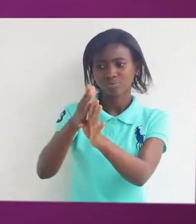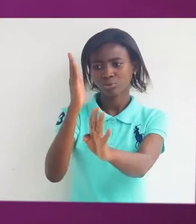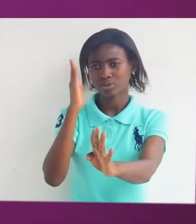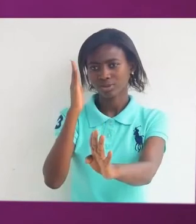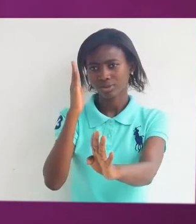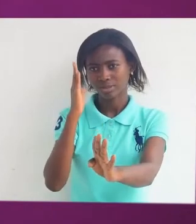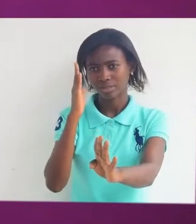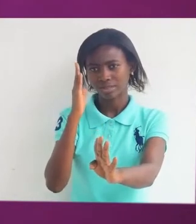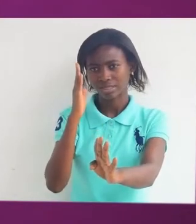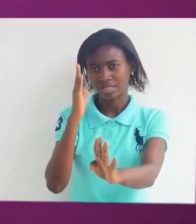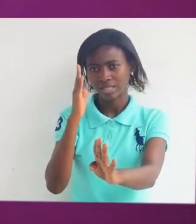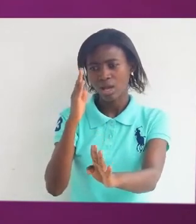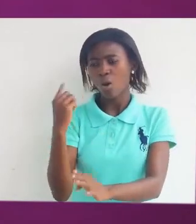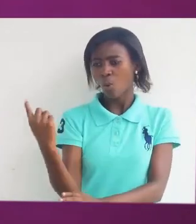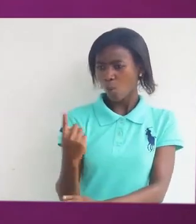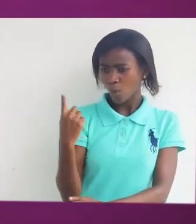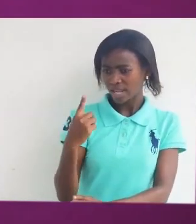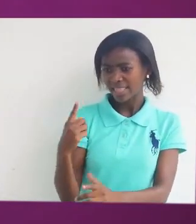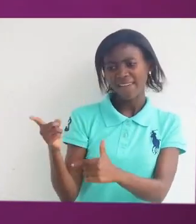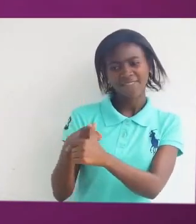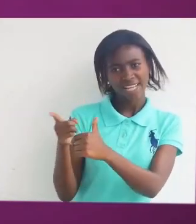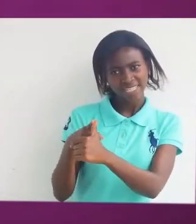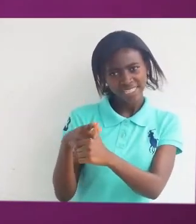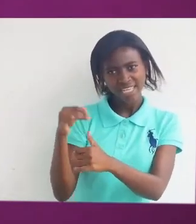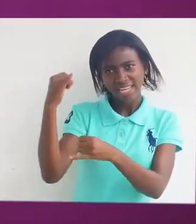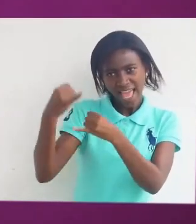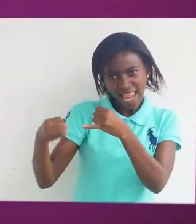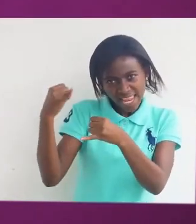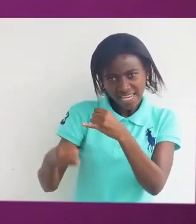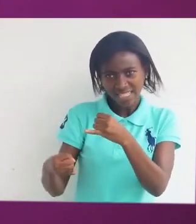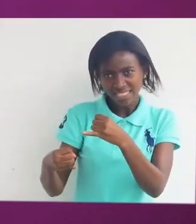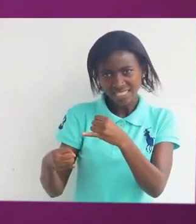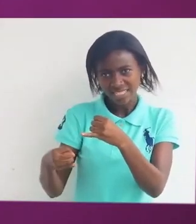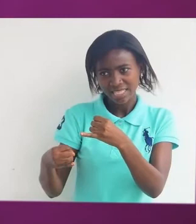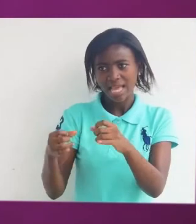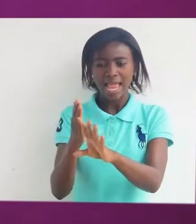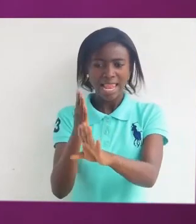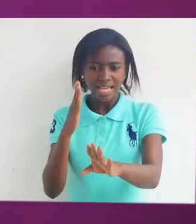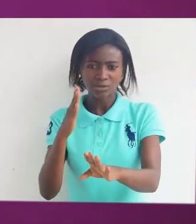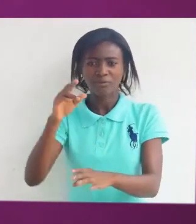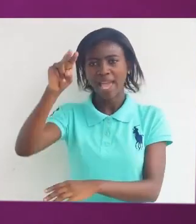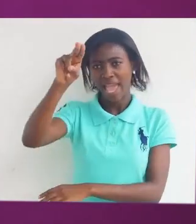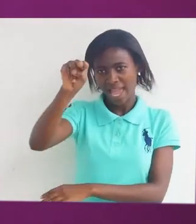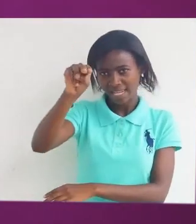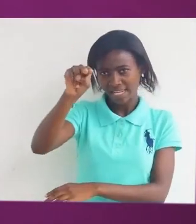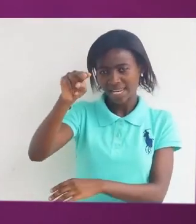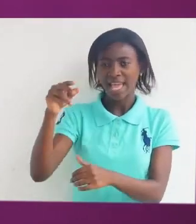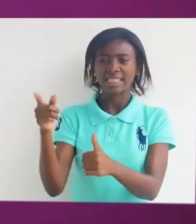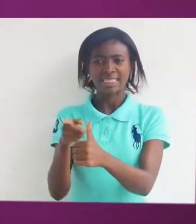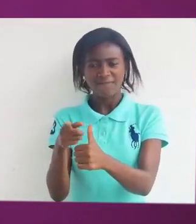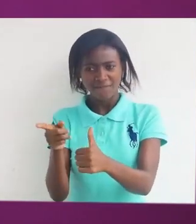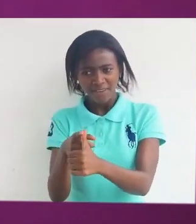erect, with the exception of the first and last strokes of N, the